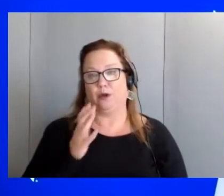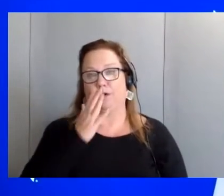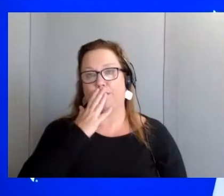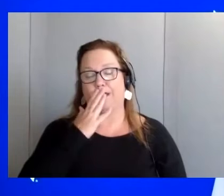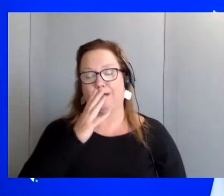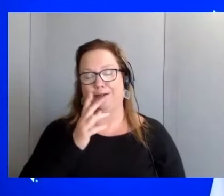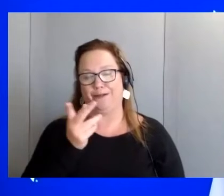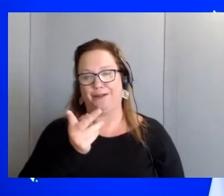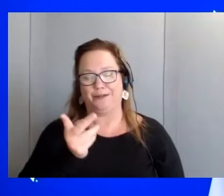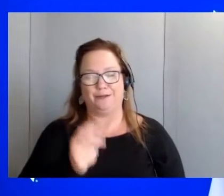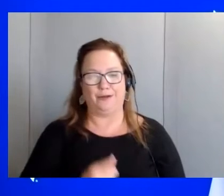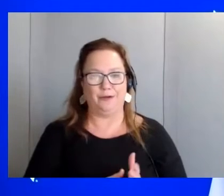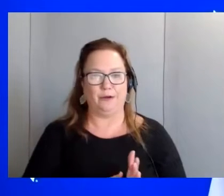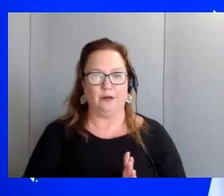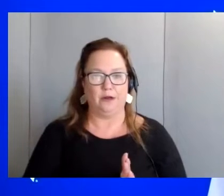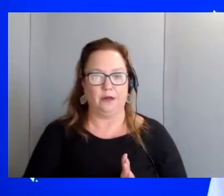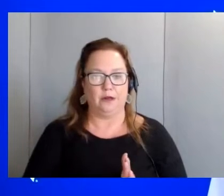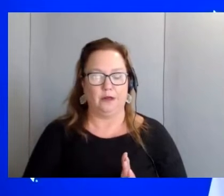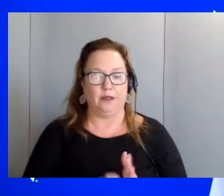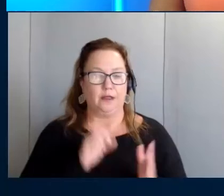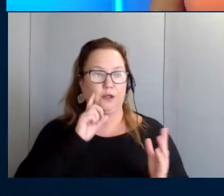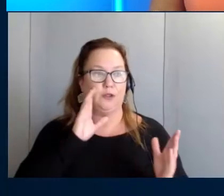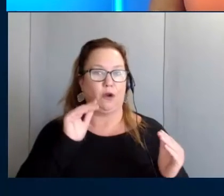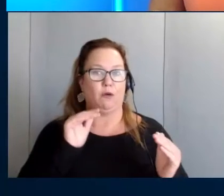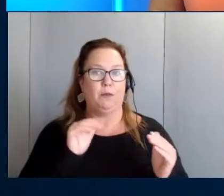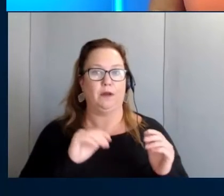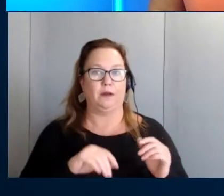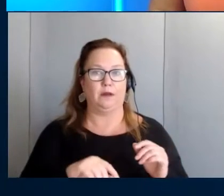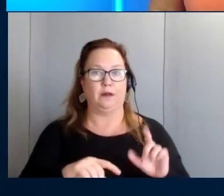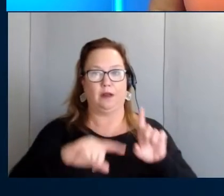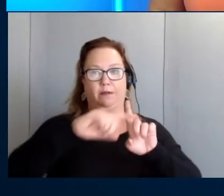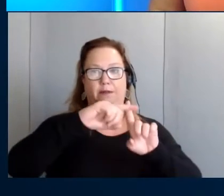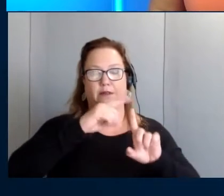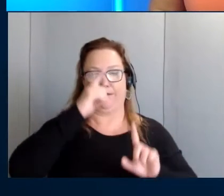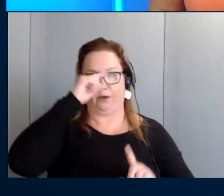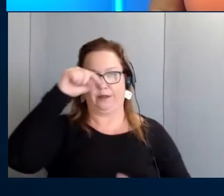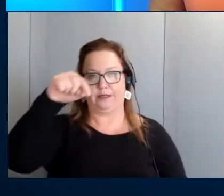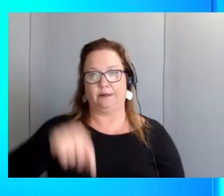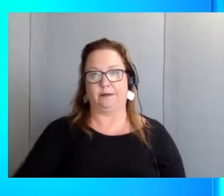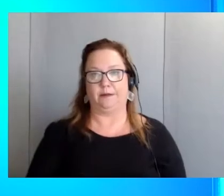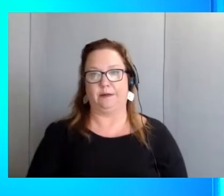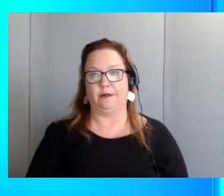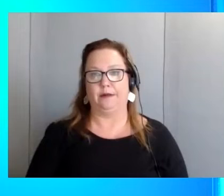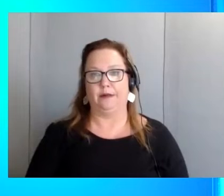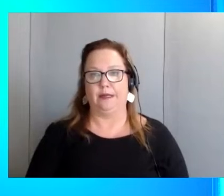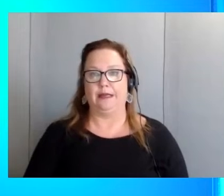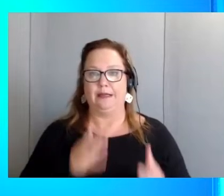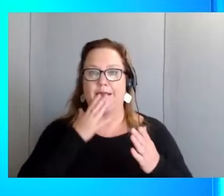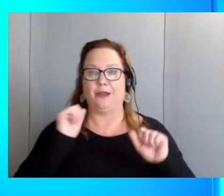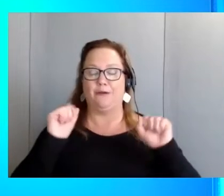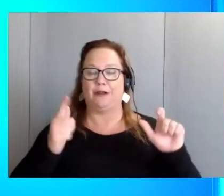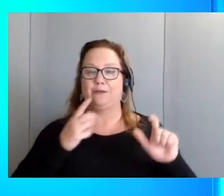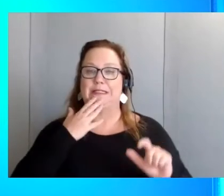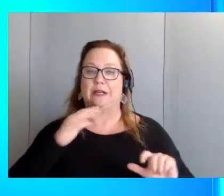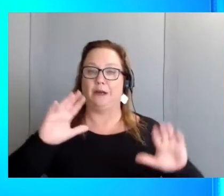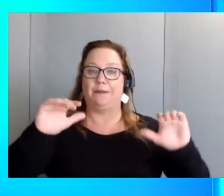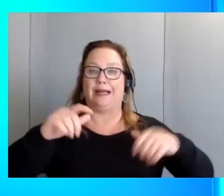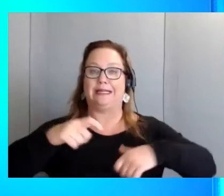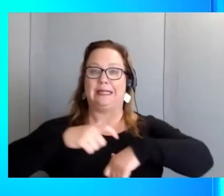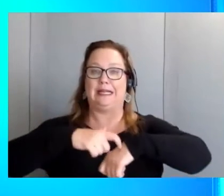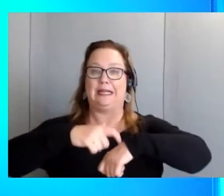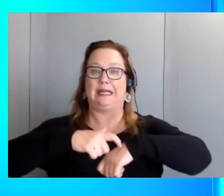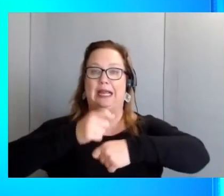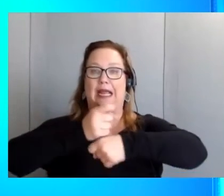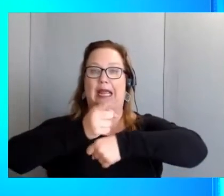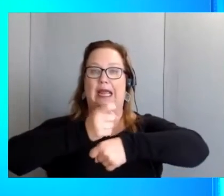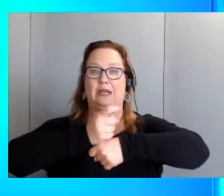and there is hope and optimism for this. Well, thank you all. As we say goodbye today, it's time for the annual